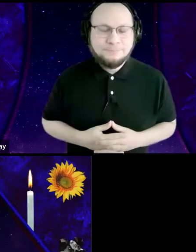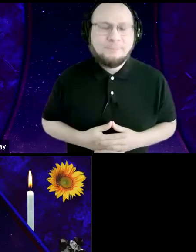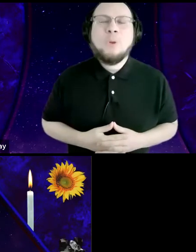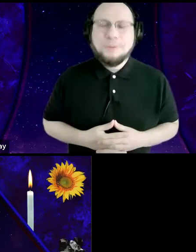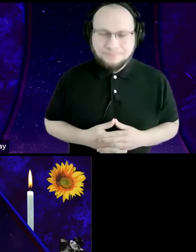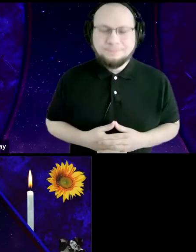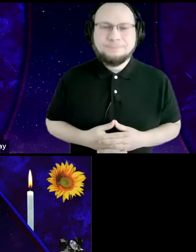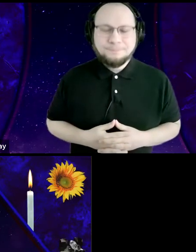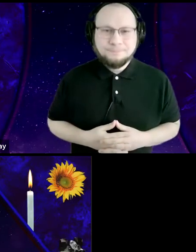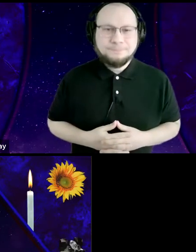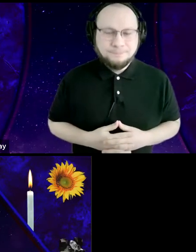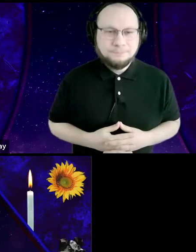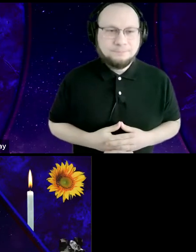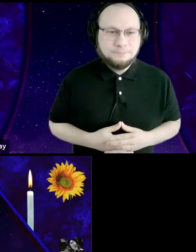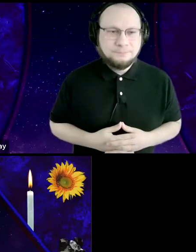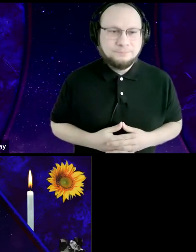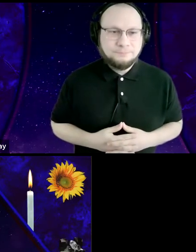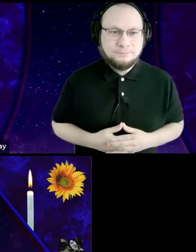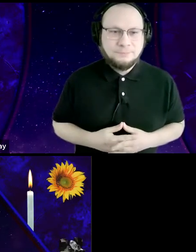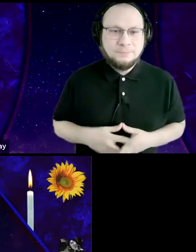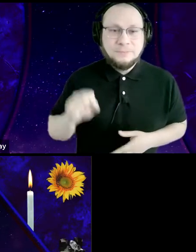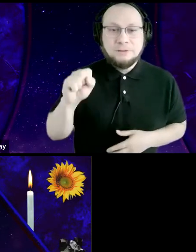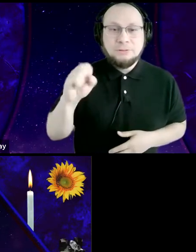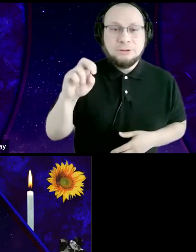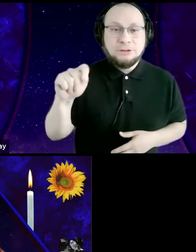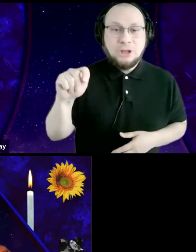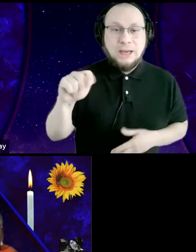Okay, fun. This is sonnet